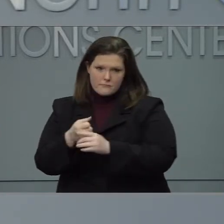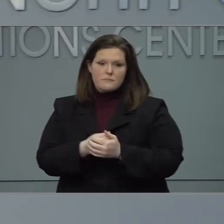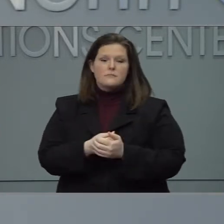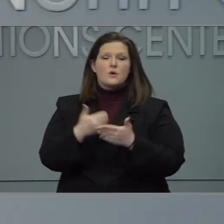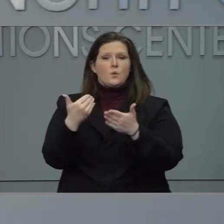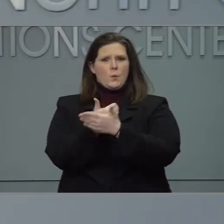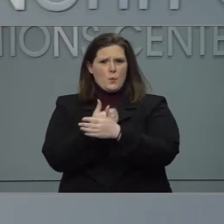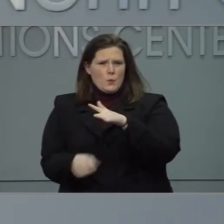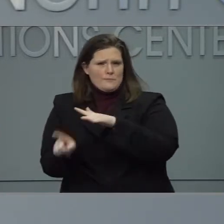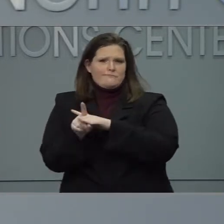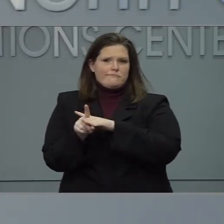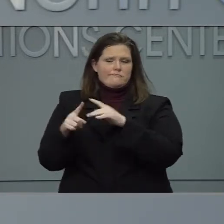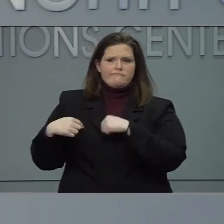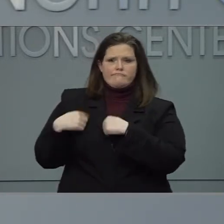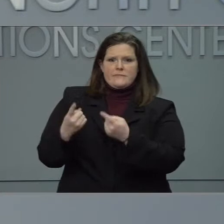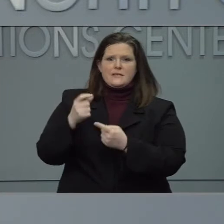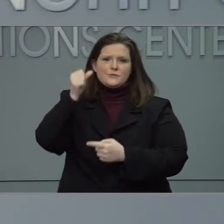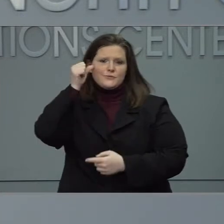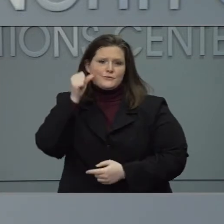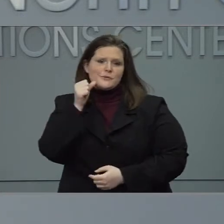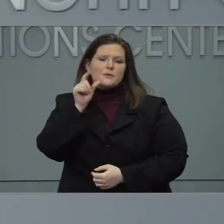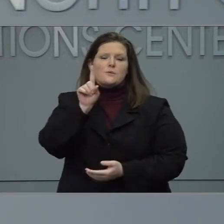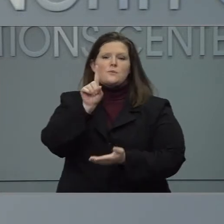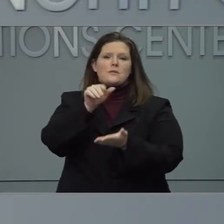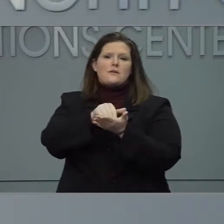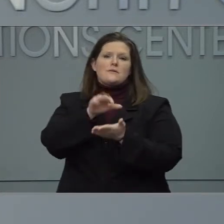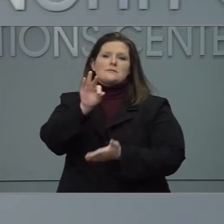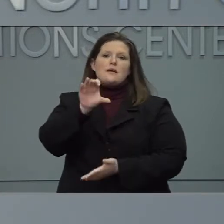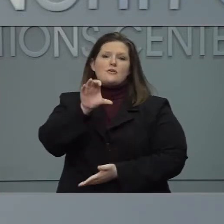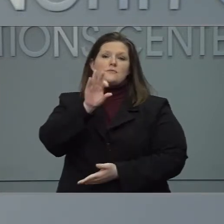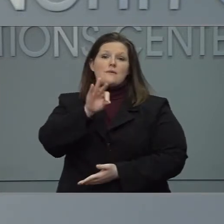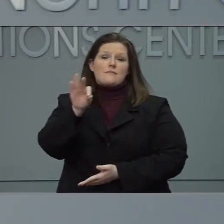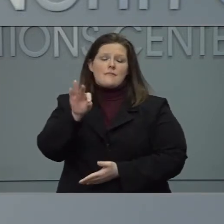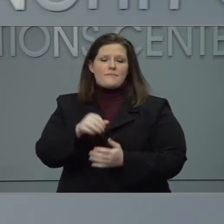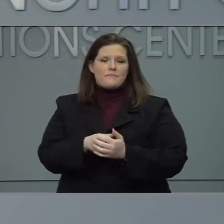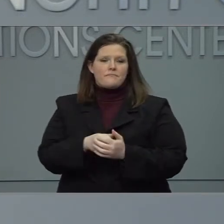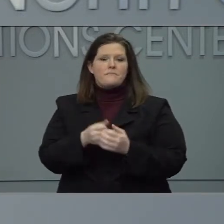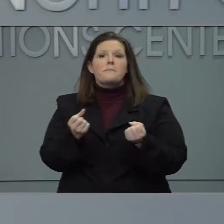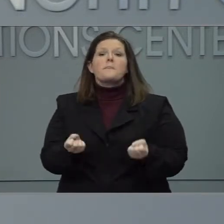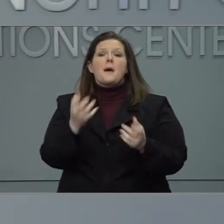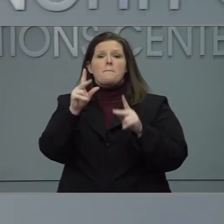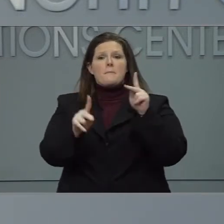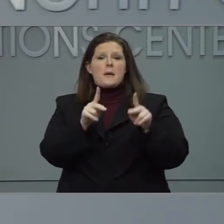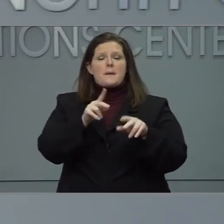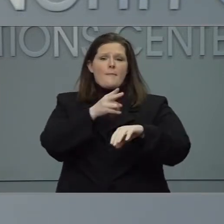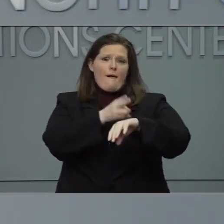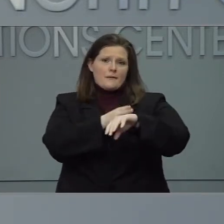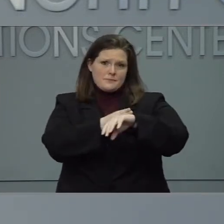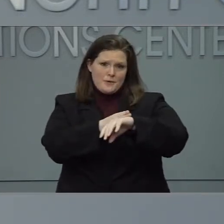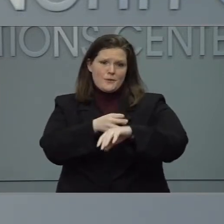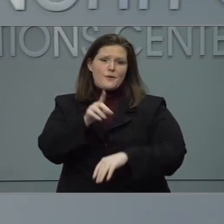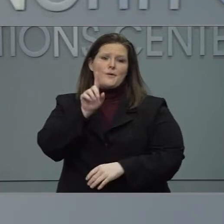1,999 new cases reported since yesterday, 1,002 people in the hospital now, and sadly,